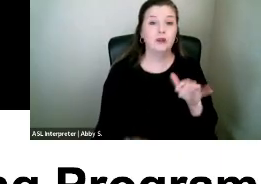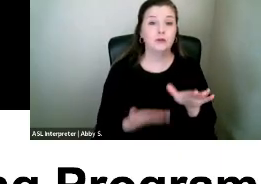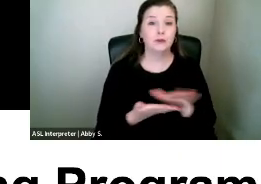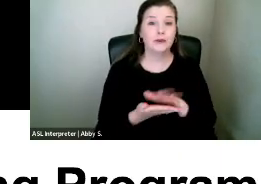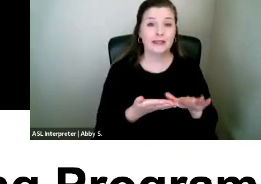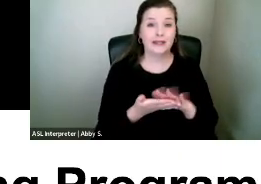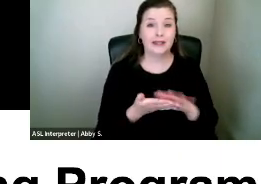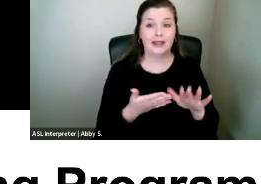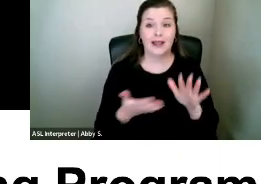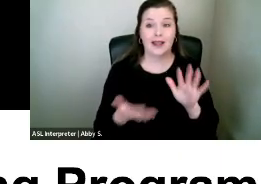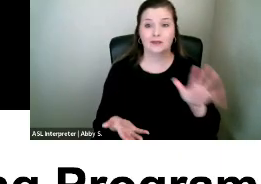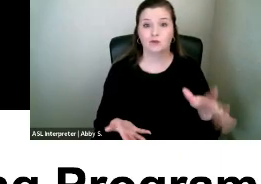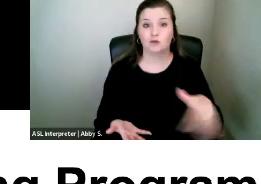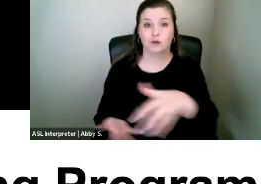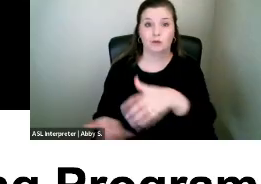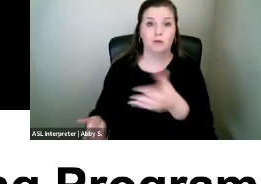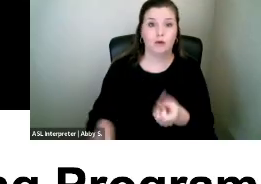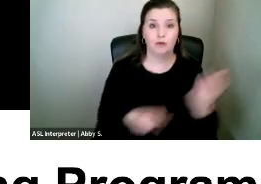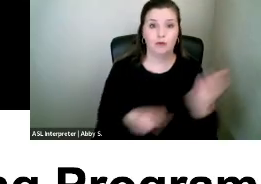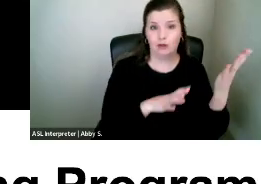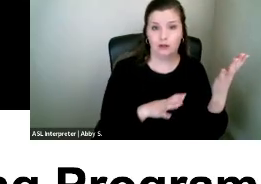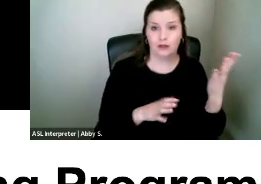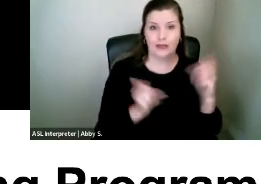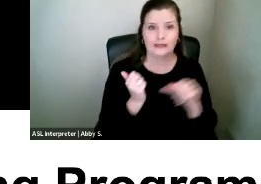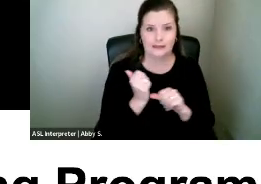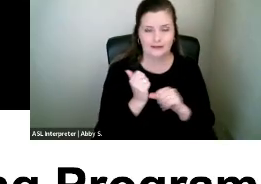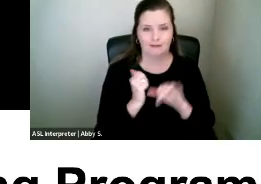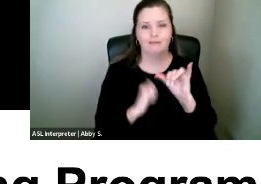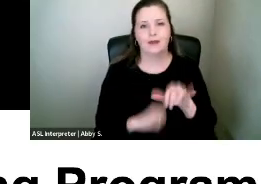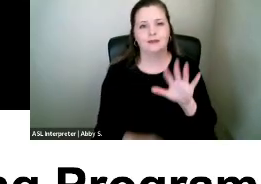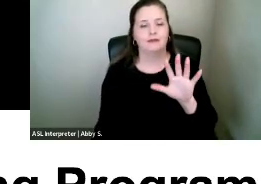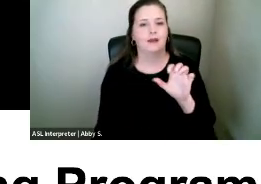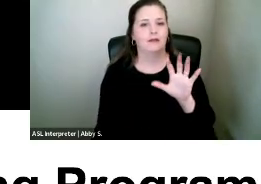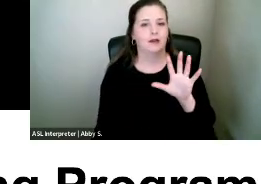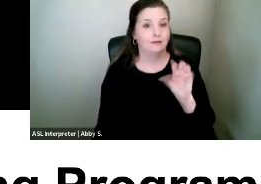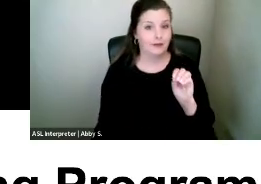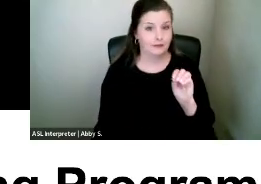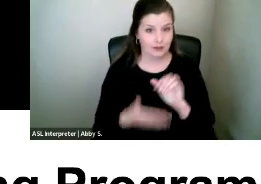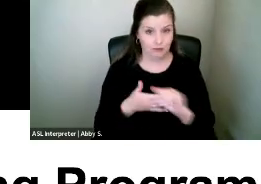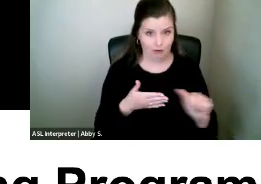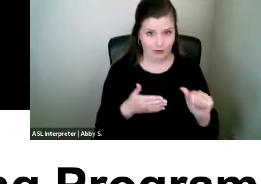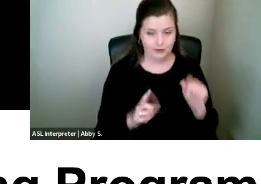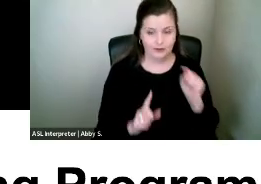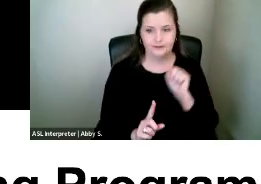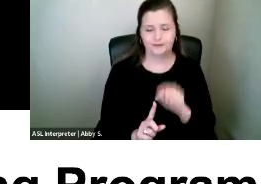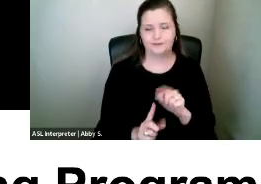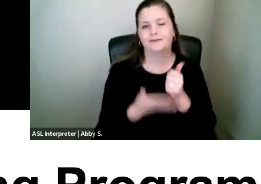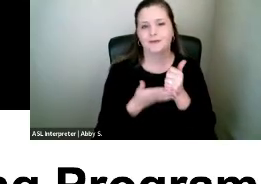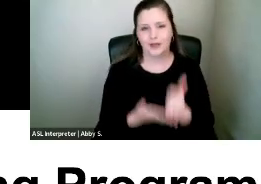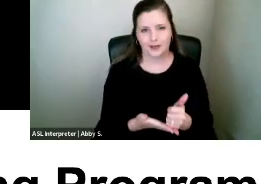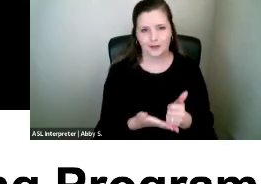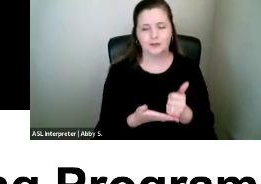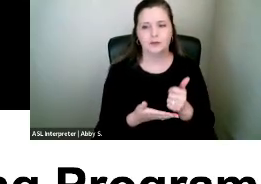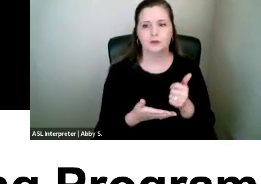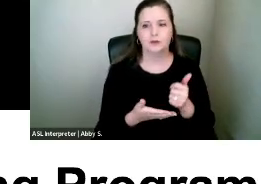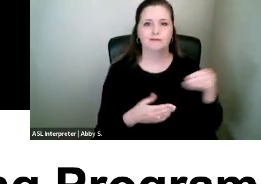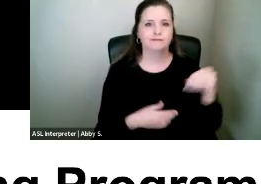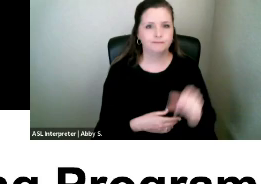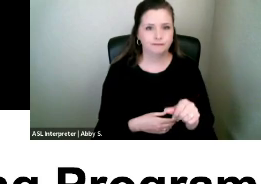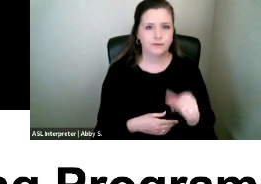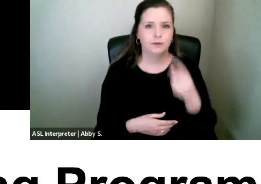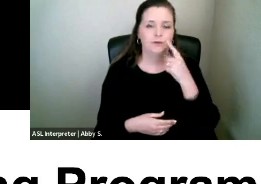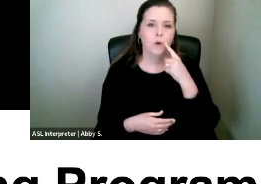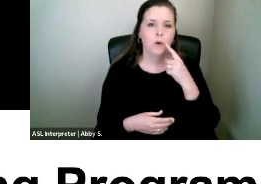removal assistance. That's $550. And this is to help to cover the cost of